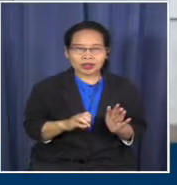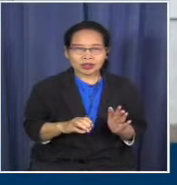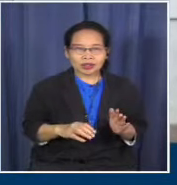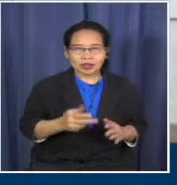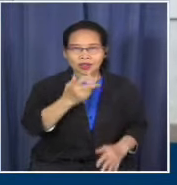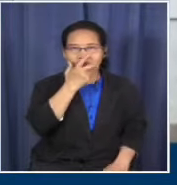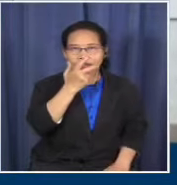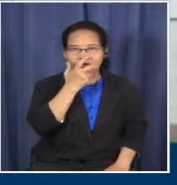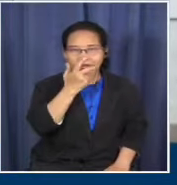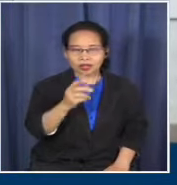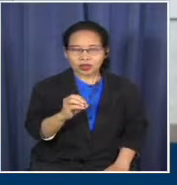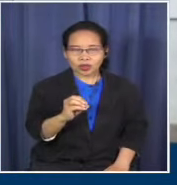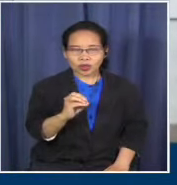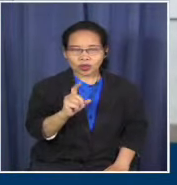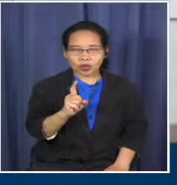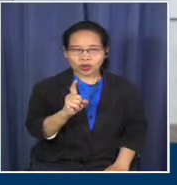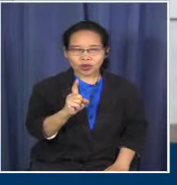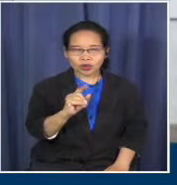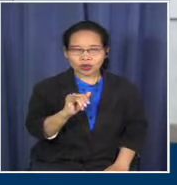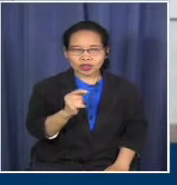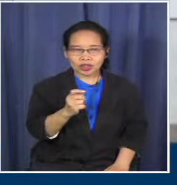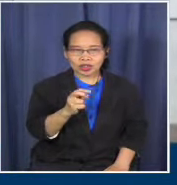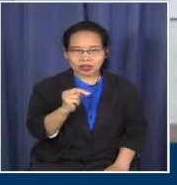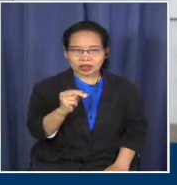example, oxygen.